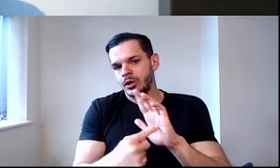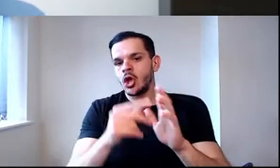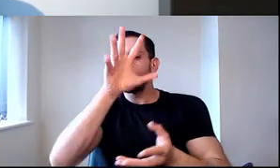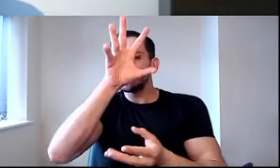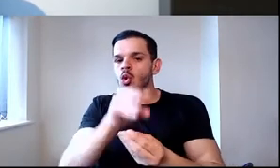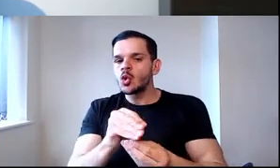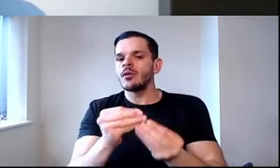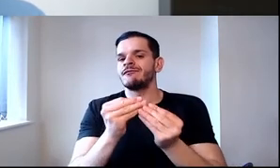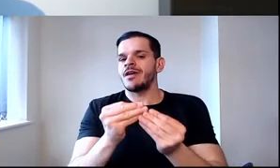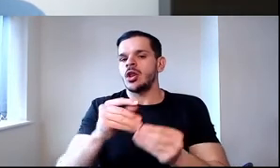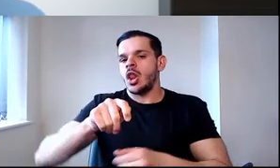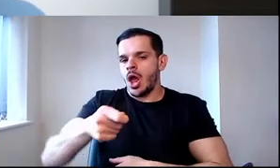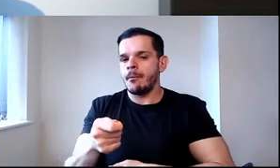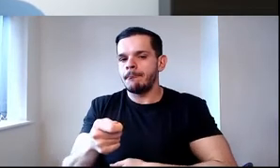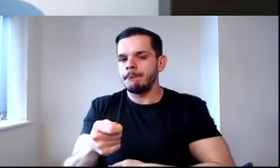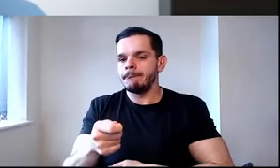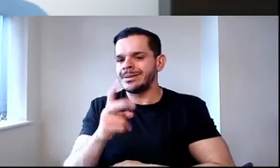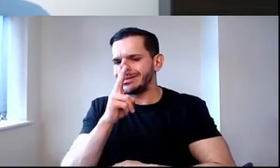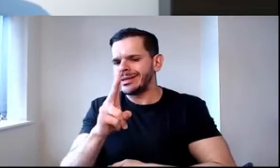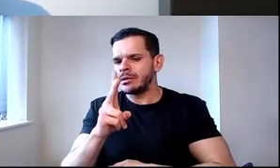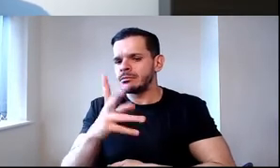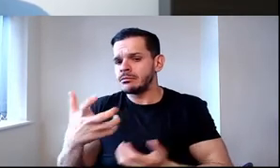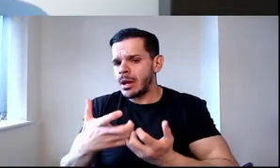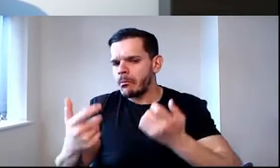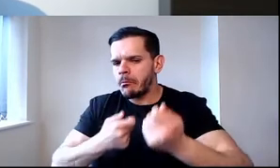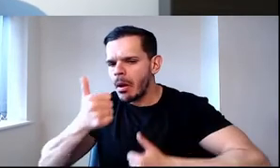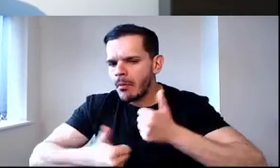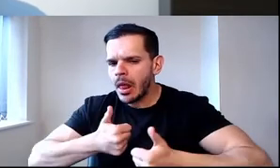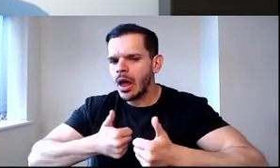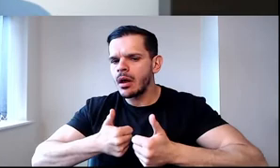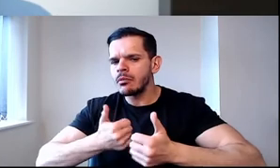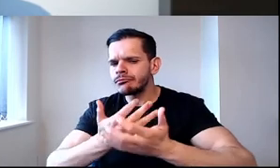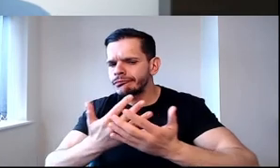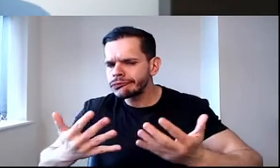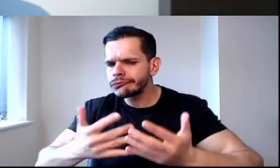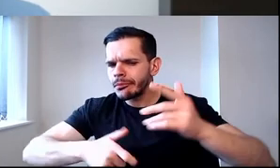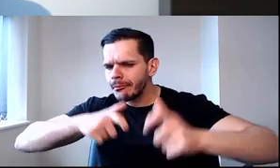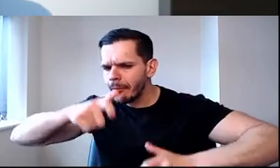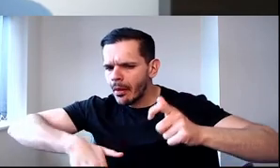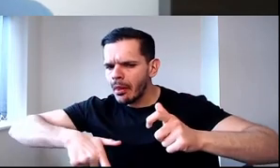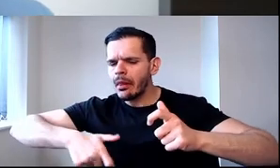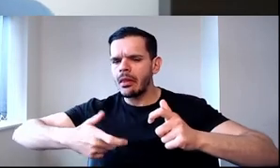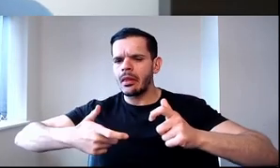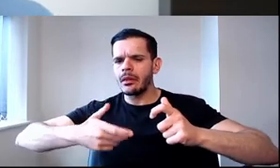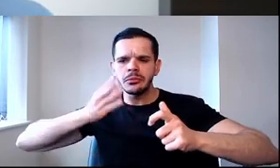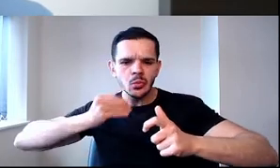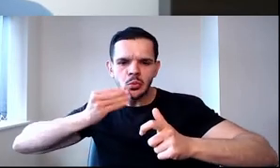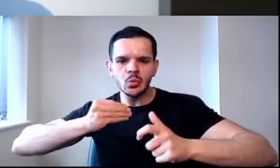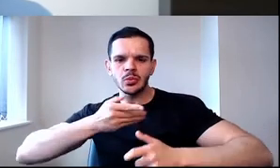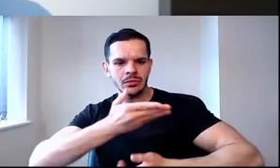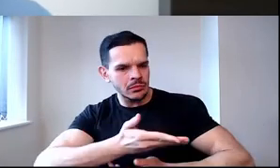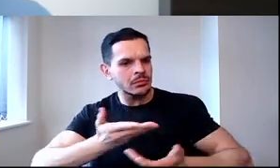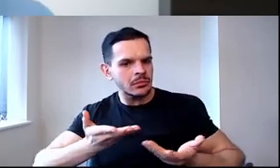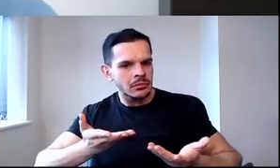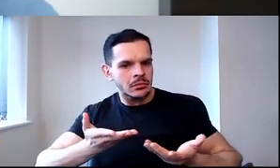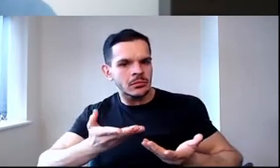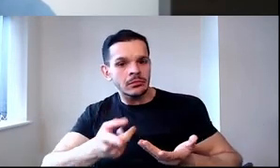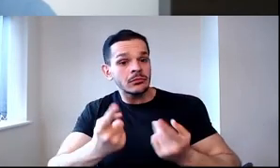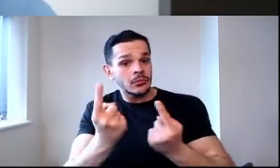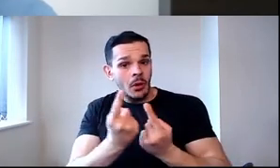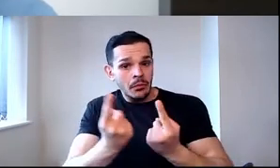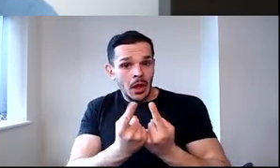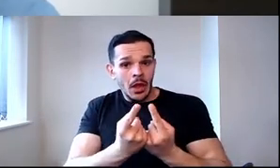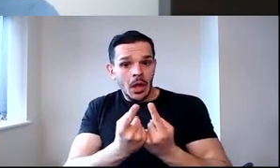how popular it is, how many people are basically using that. And that's something